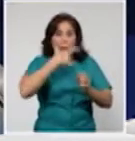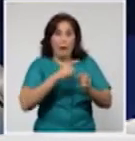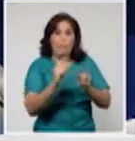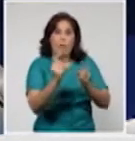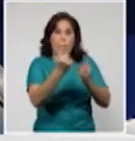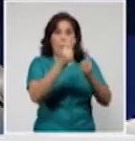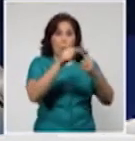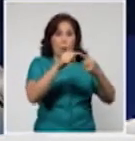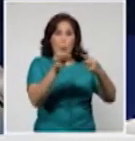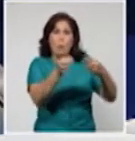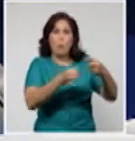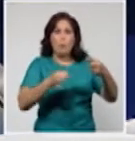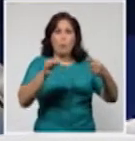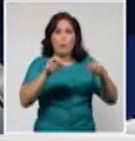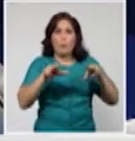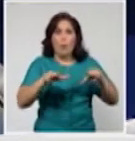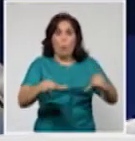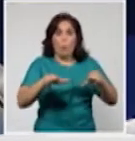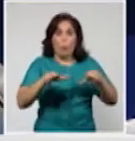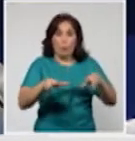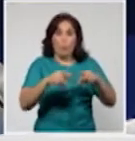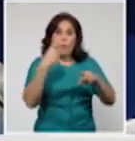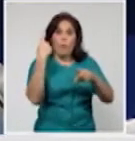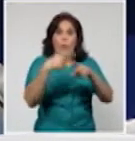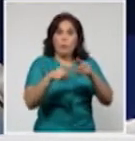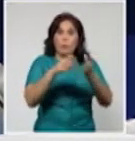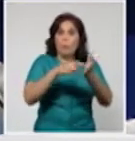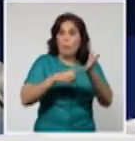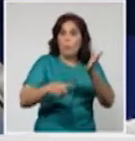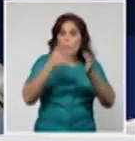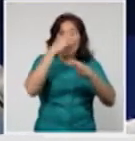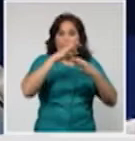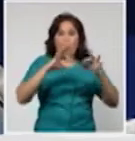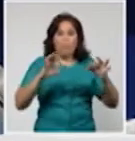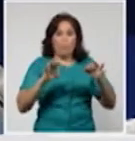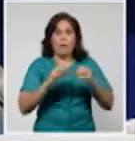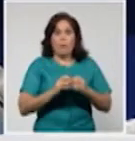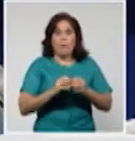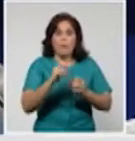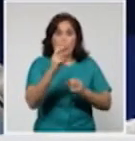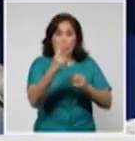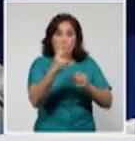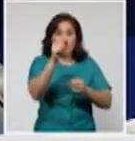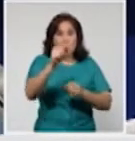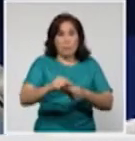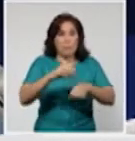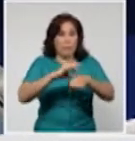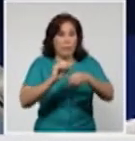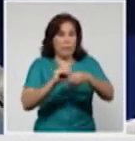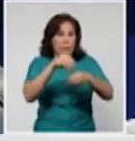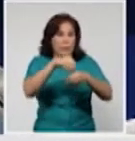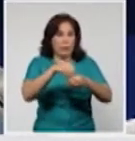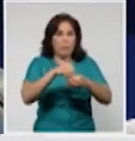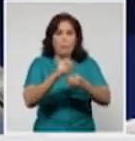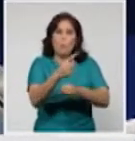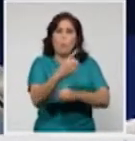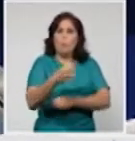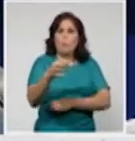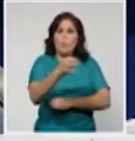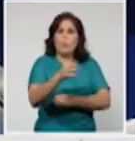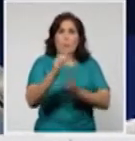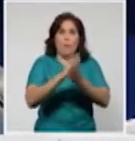Clara, 1 to Moron in the province of Ciego de Ávila, 2 to Artemisa and